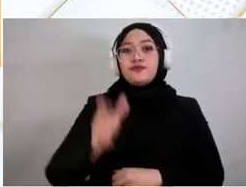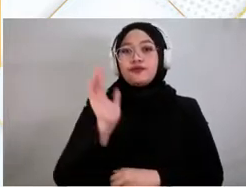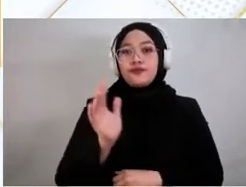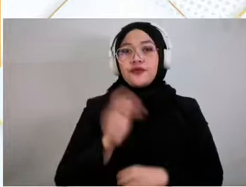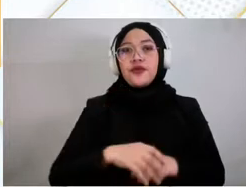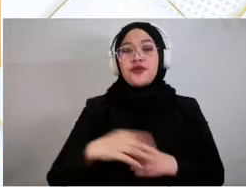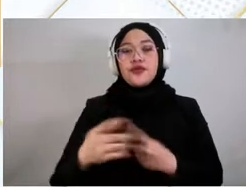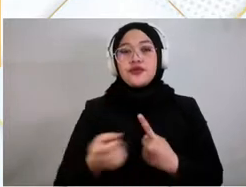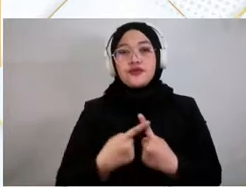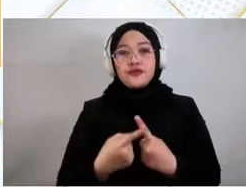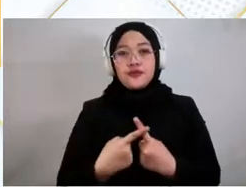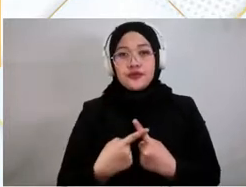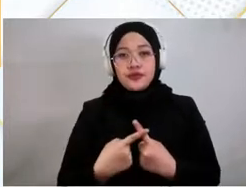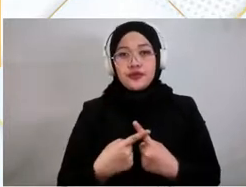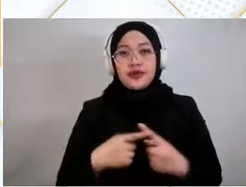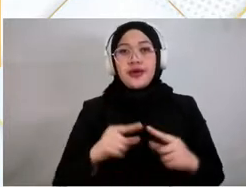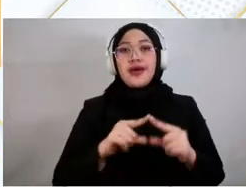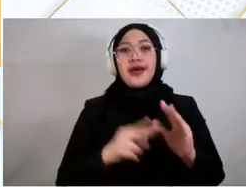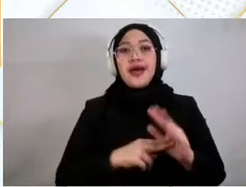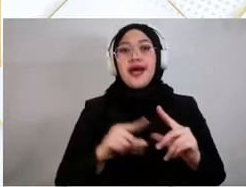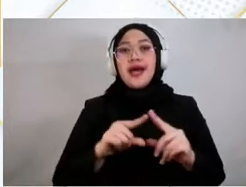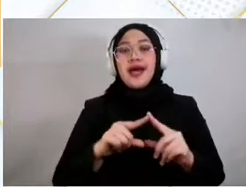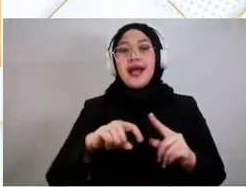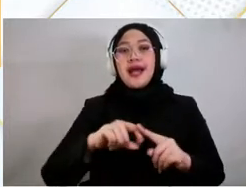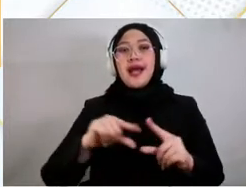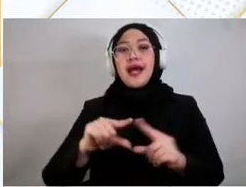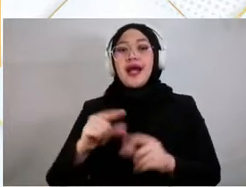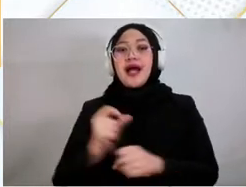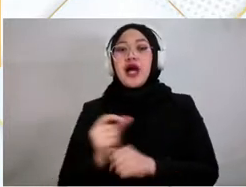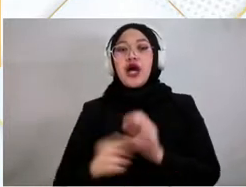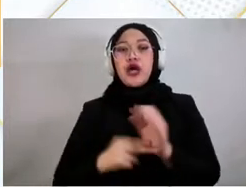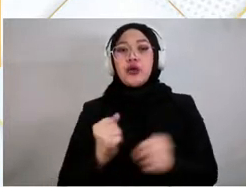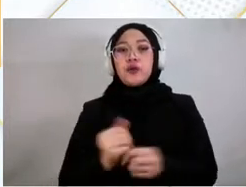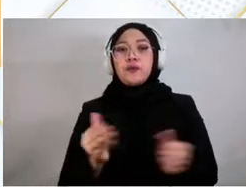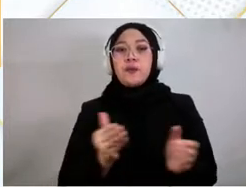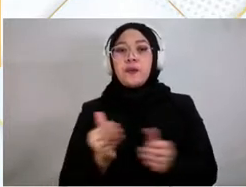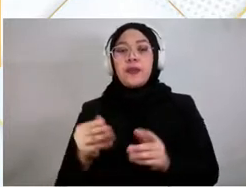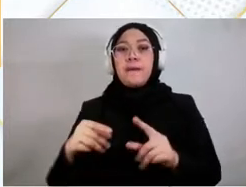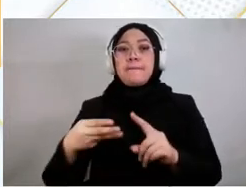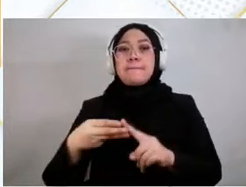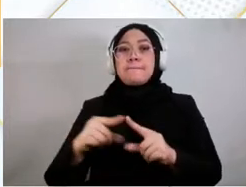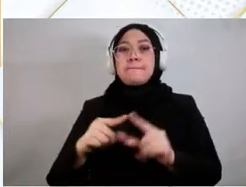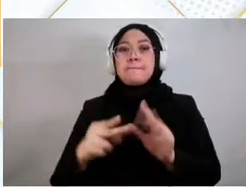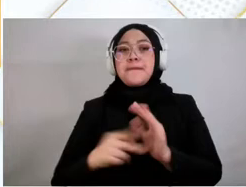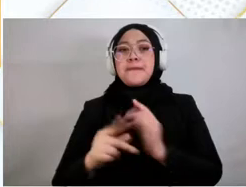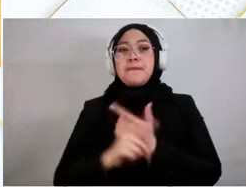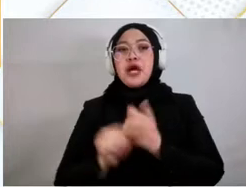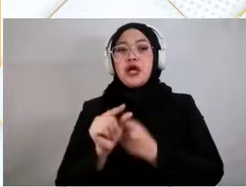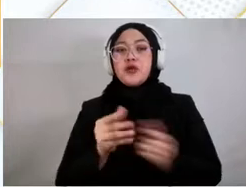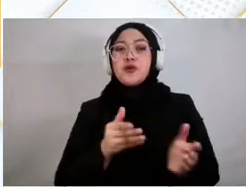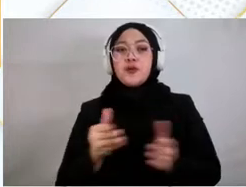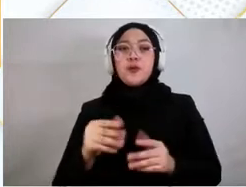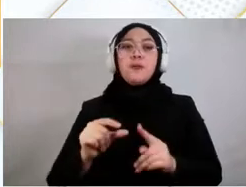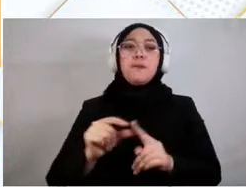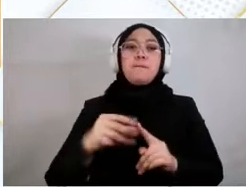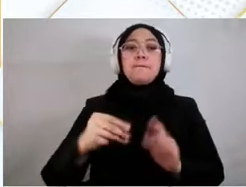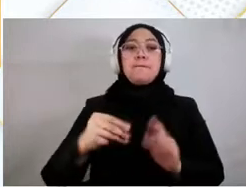First of all is Anak Agung Banyu Perwita, Professor of International Relations and